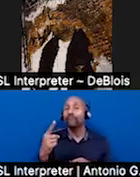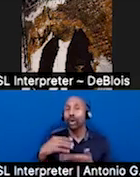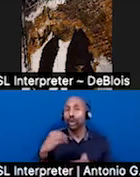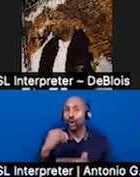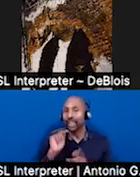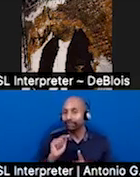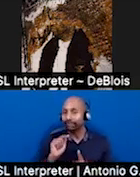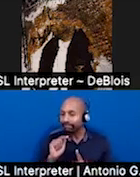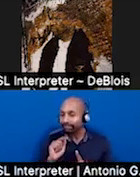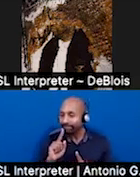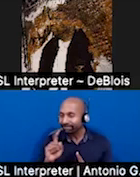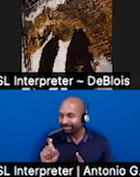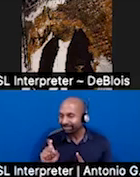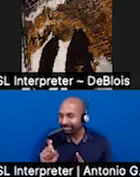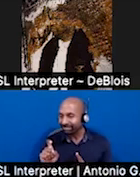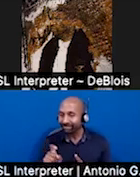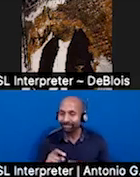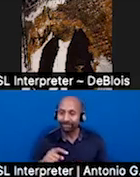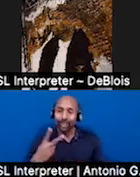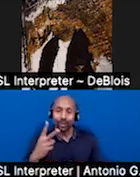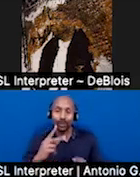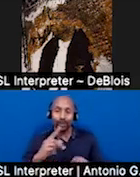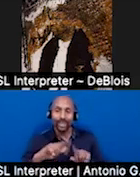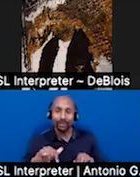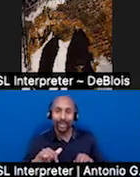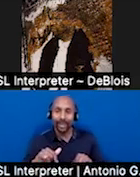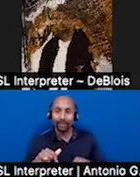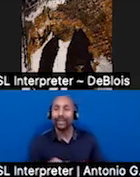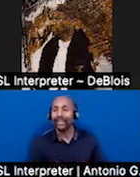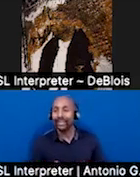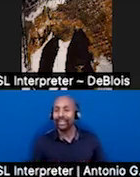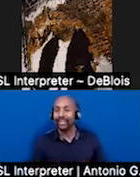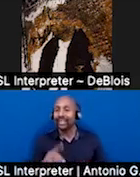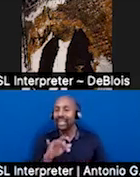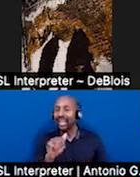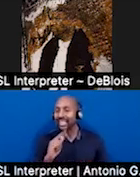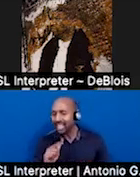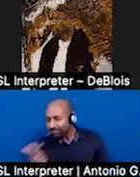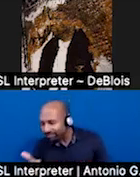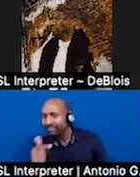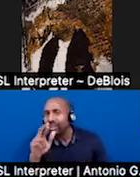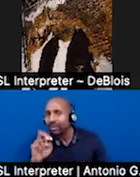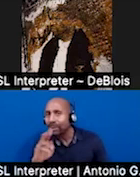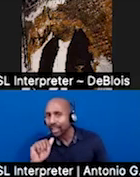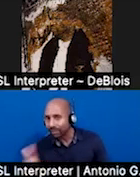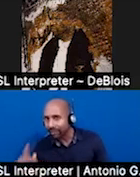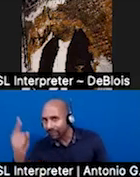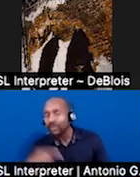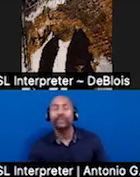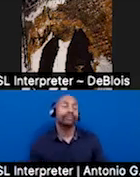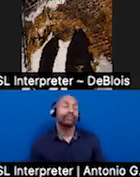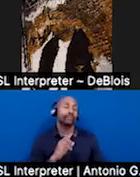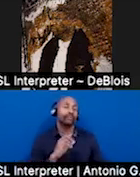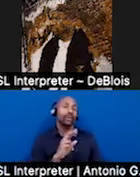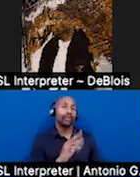Rebecca speaking. Sorry. Go ahead. It's okay. Go ahead, Rebecca. Go ahead. All right, I'll just jump in with a few ideas. First, I wanted